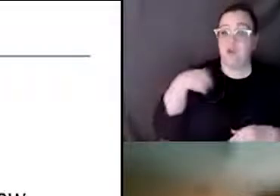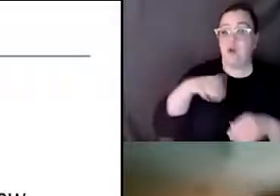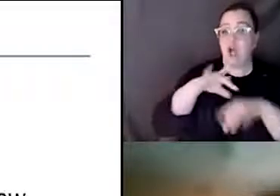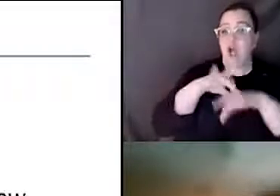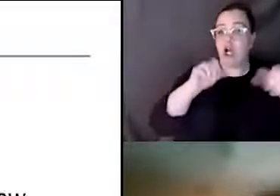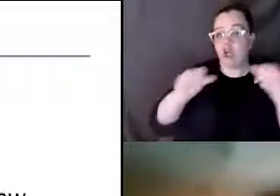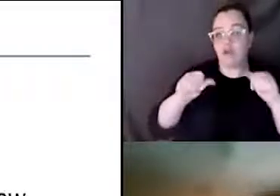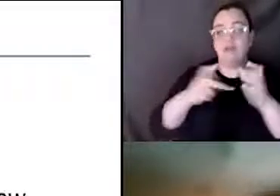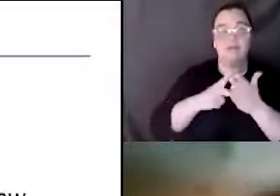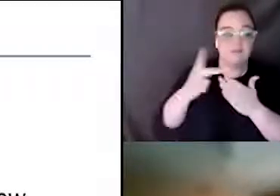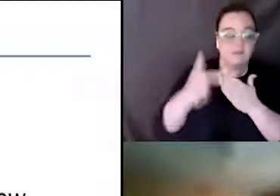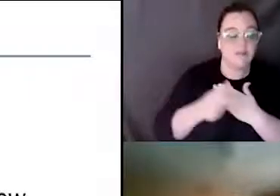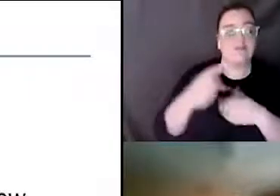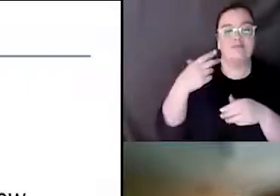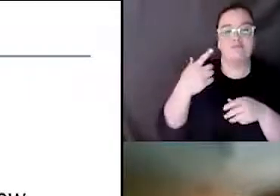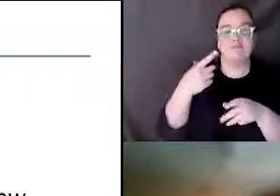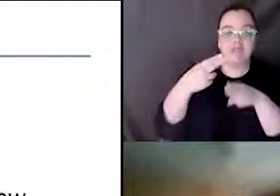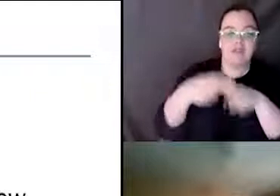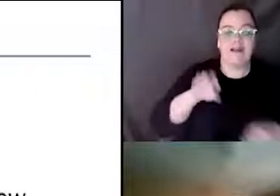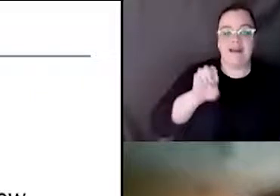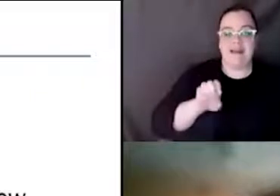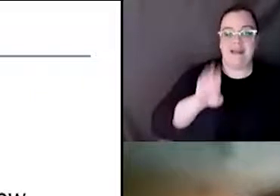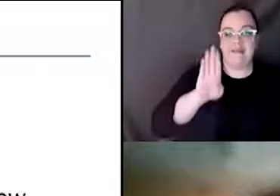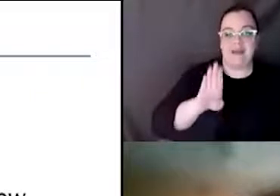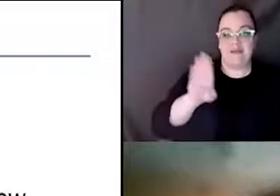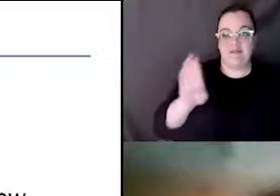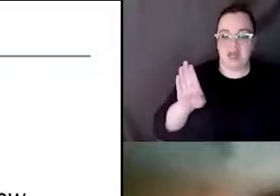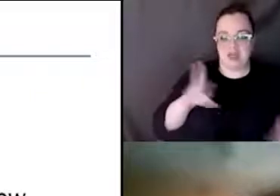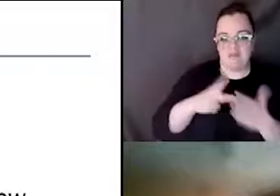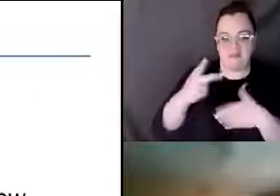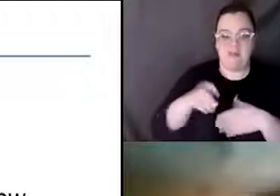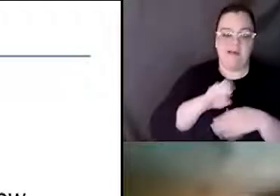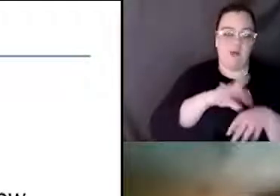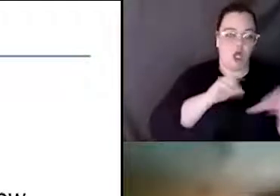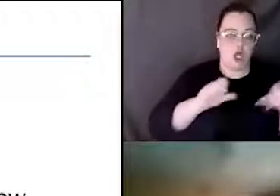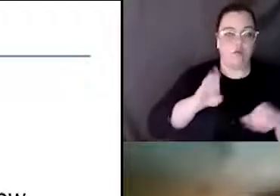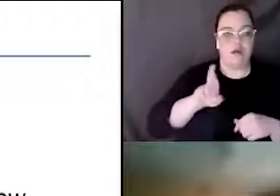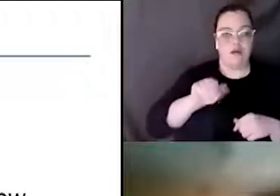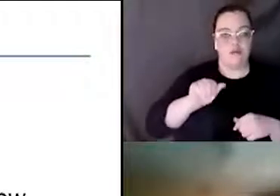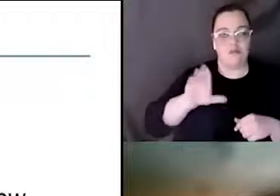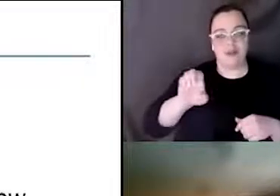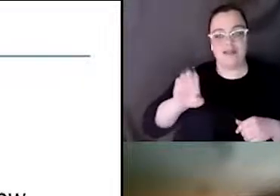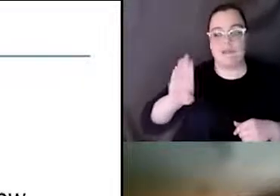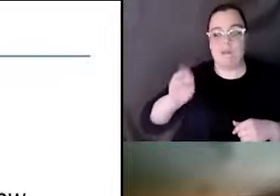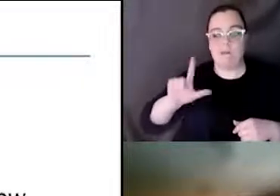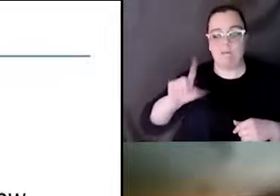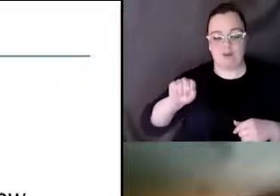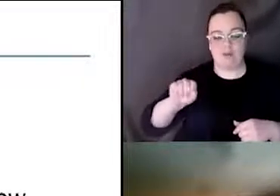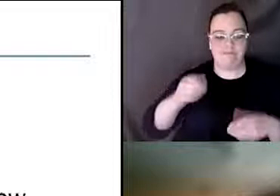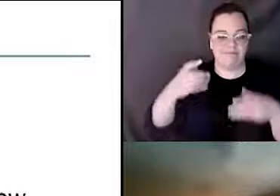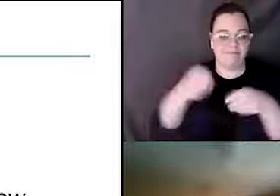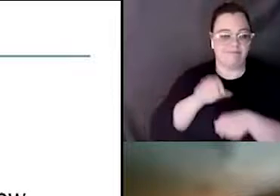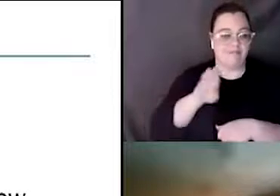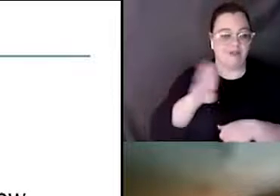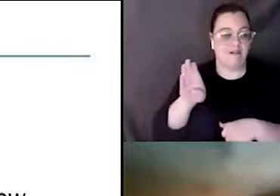program, also commonly referred to as EBB, we are looking to retrofit crawl spaces. If it does have cripple walls, they will need